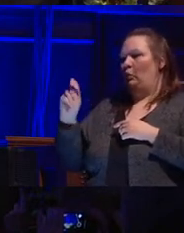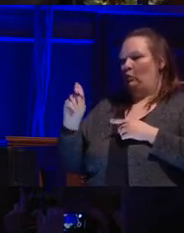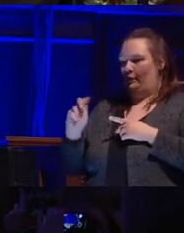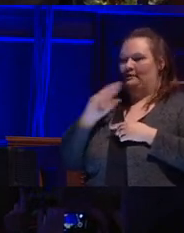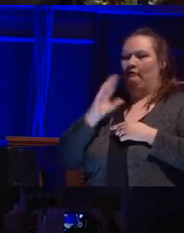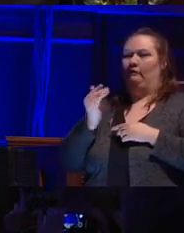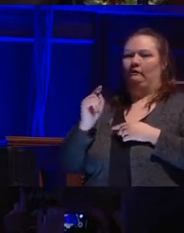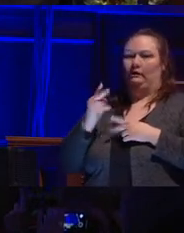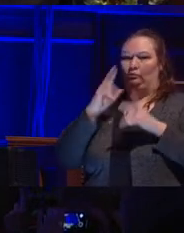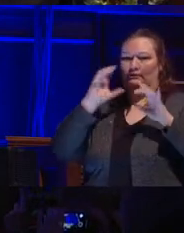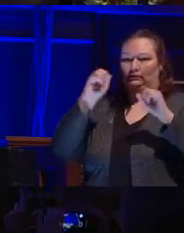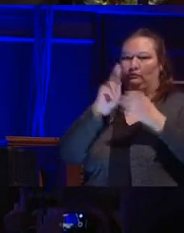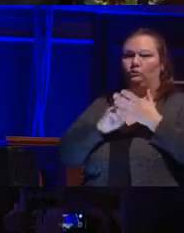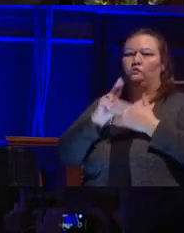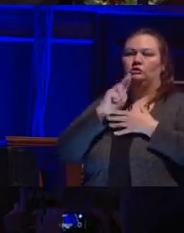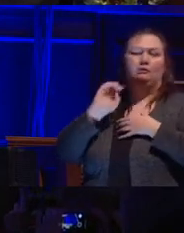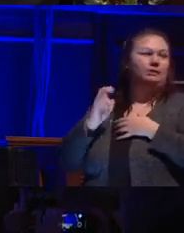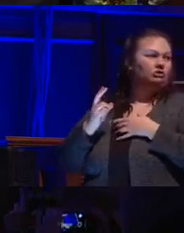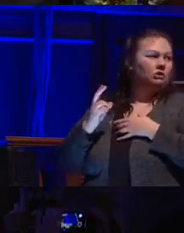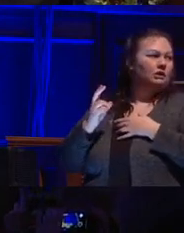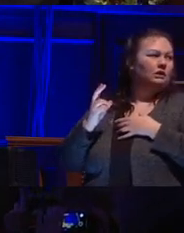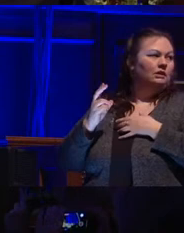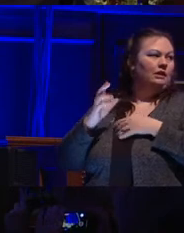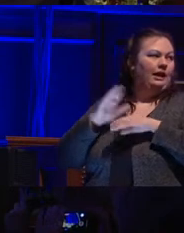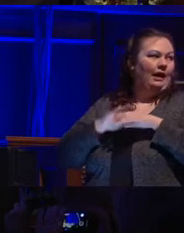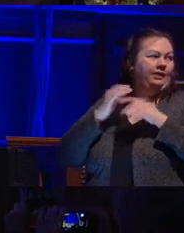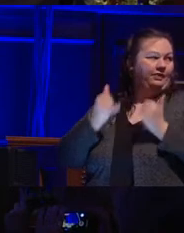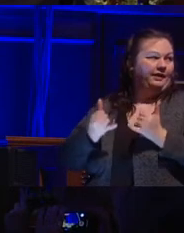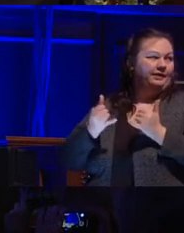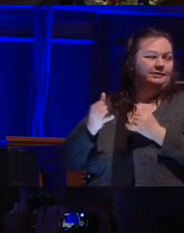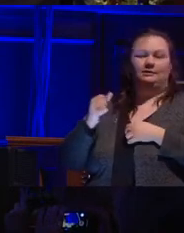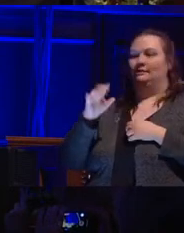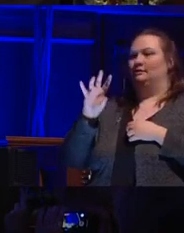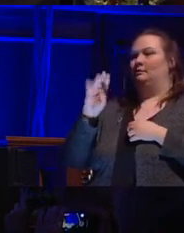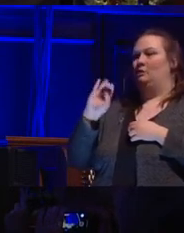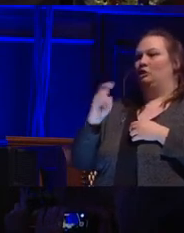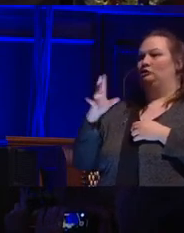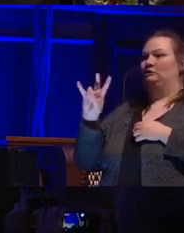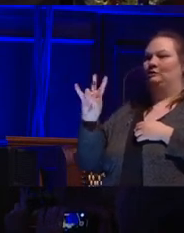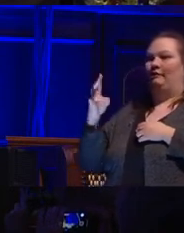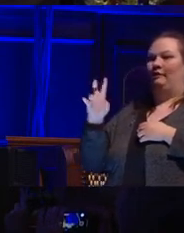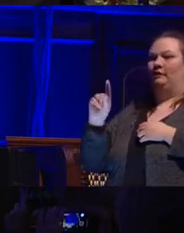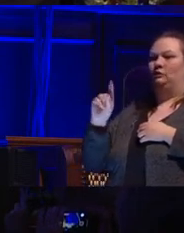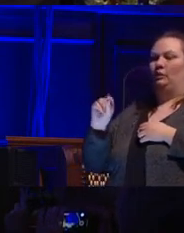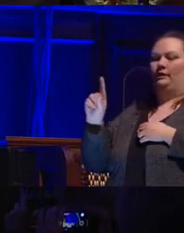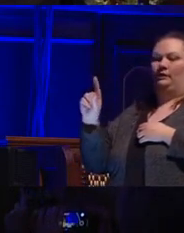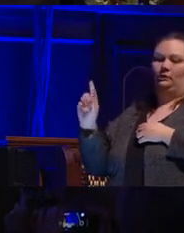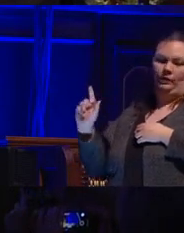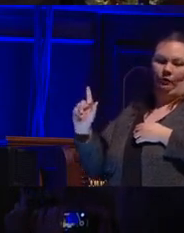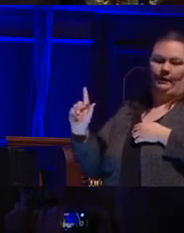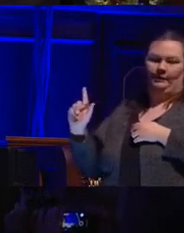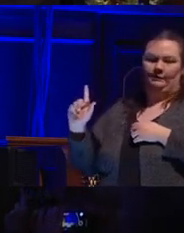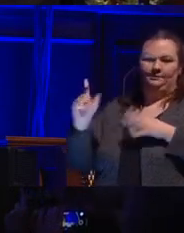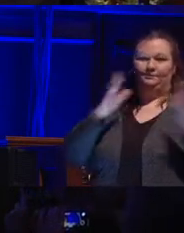15th president of the University of Michigan on this, the 7th day of March, 2023.